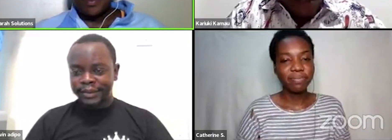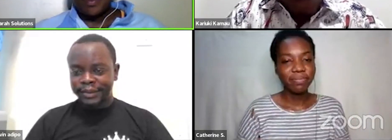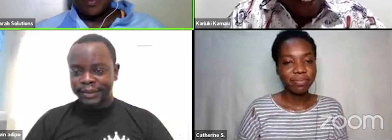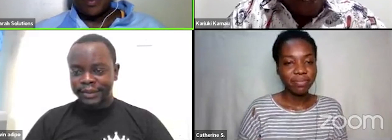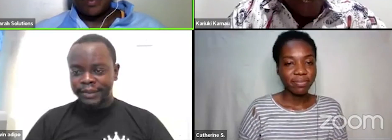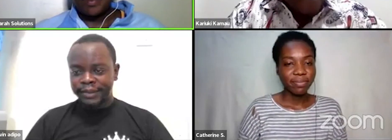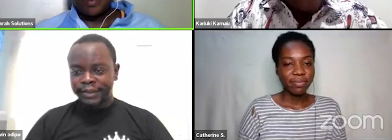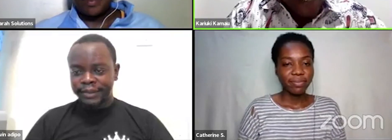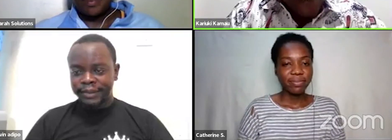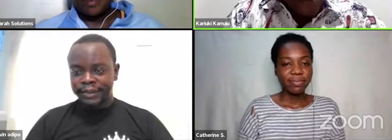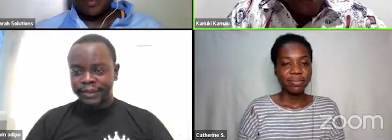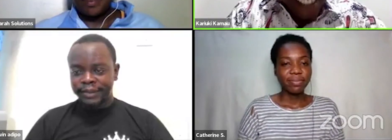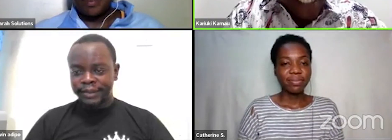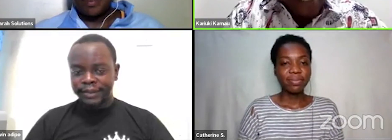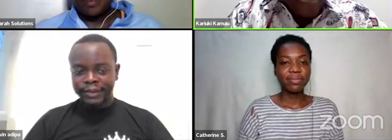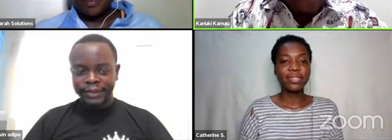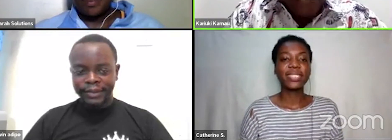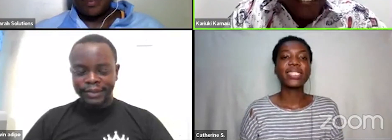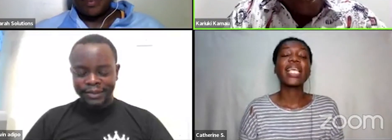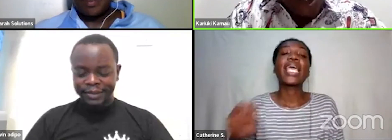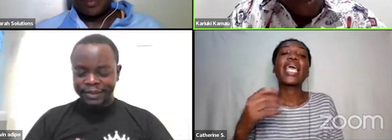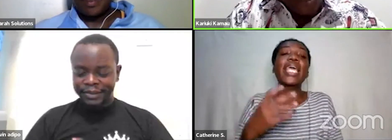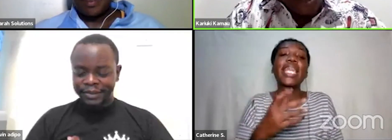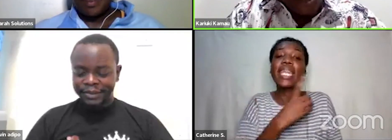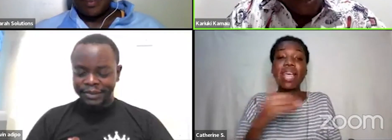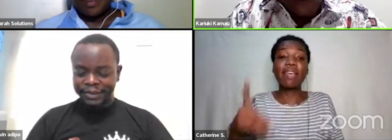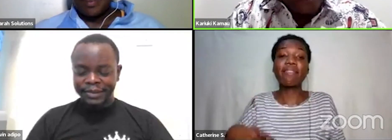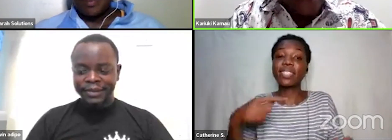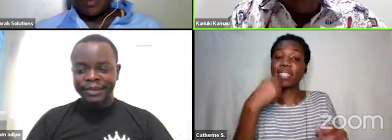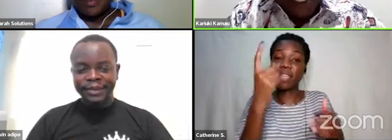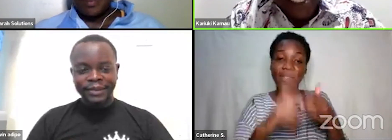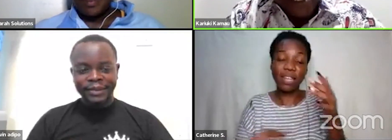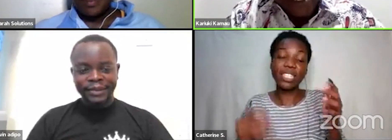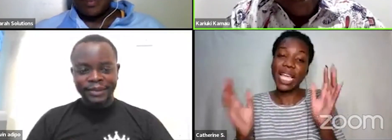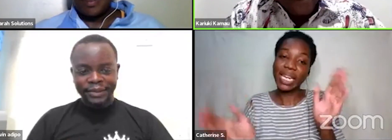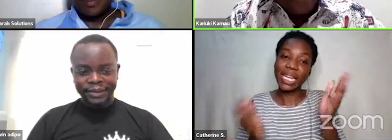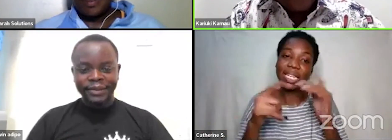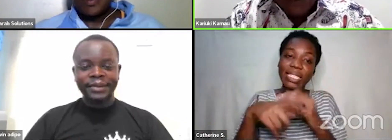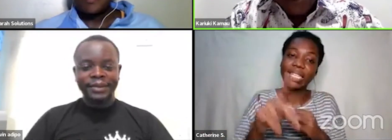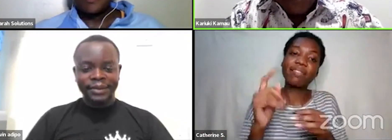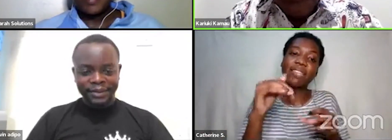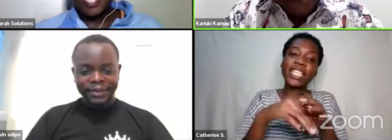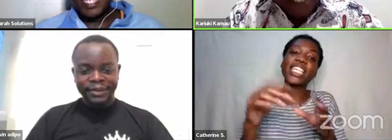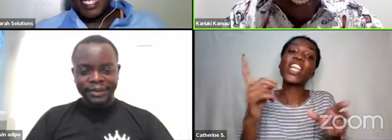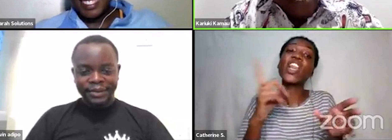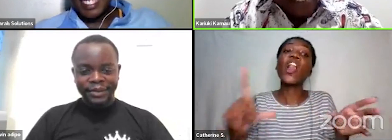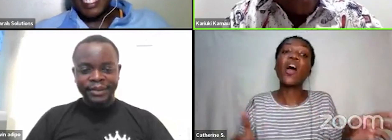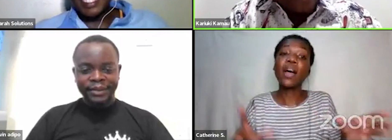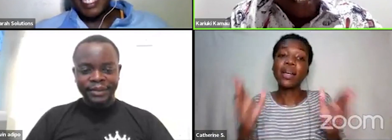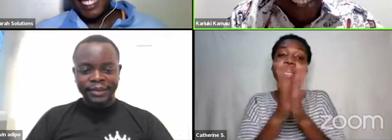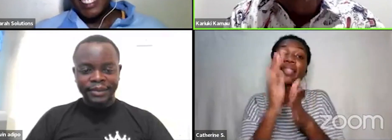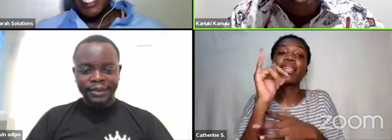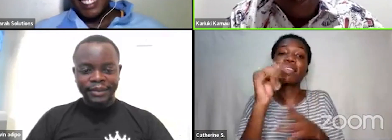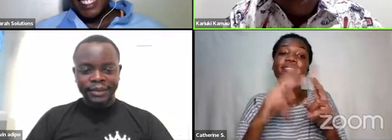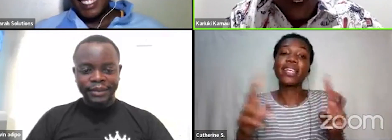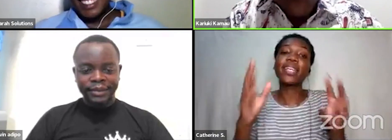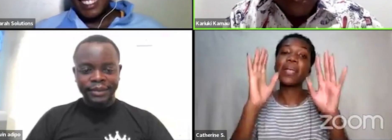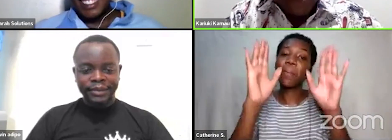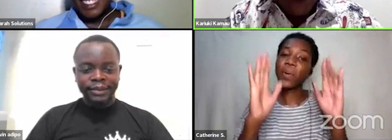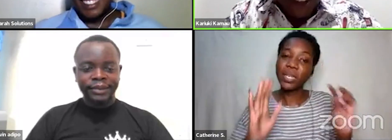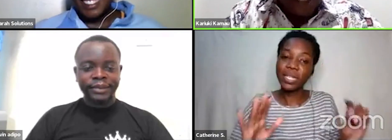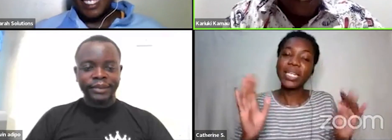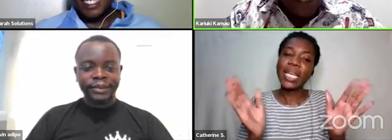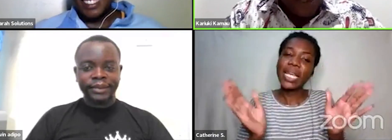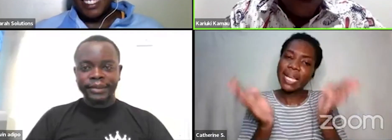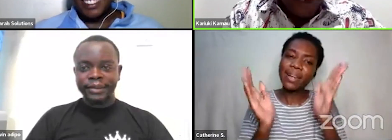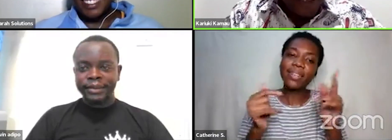Thank you very much. Like David said, encouraging yourself in the road. That is very important. Encouraging yourself in